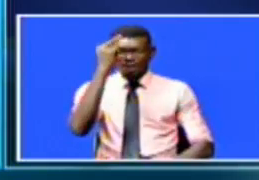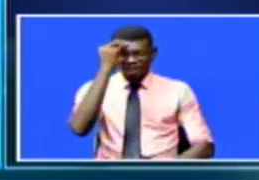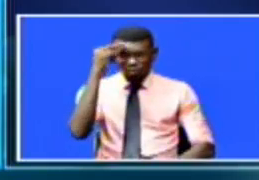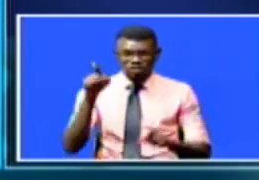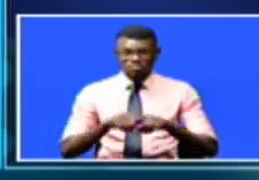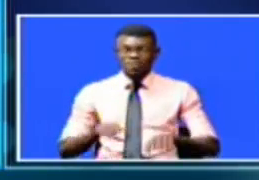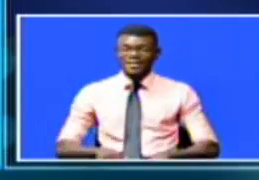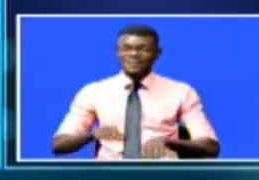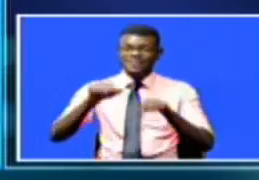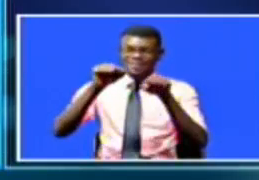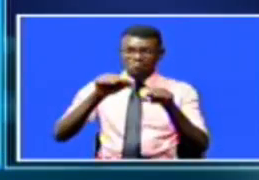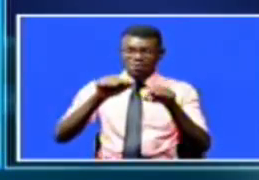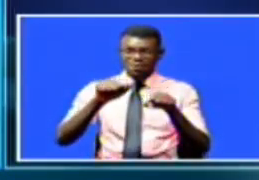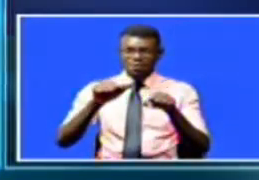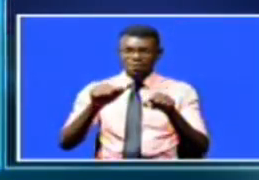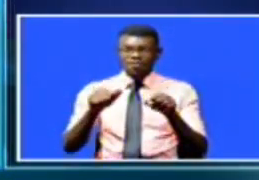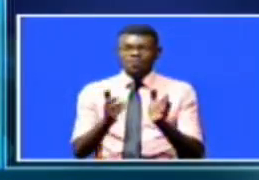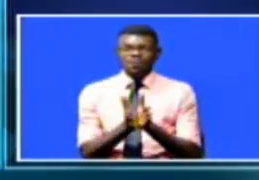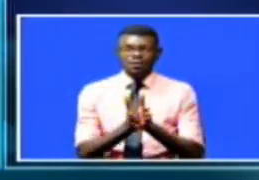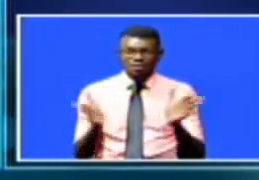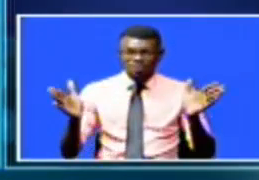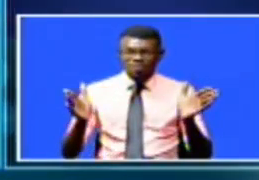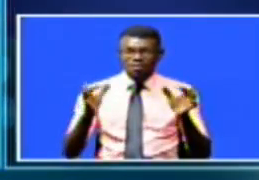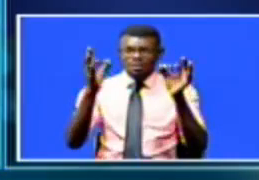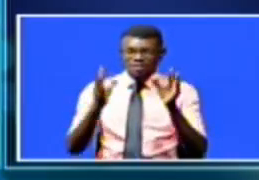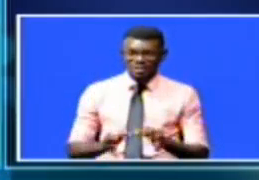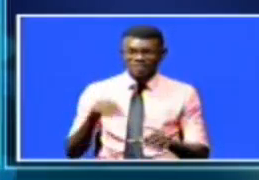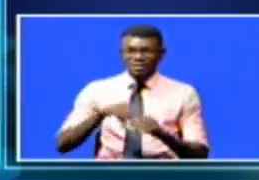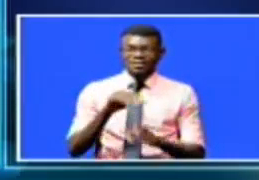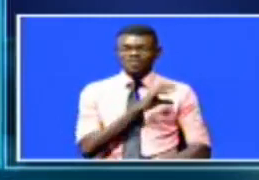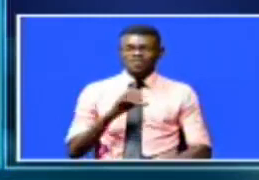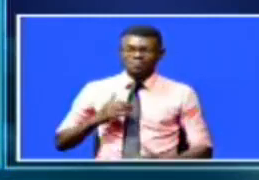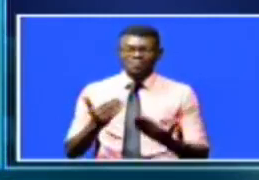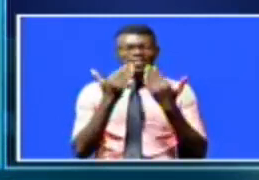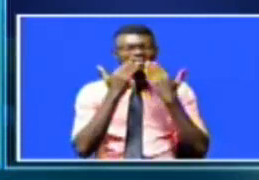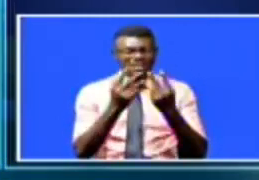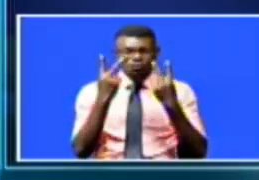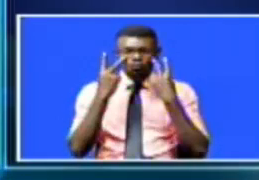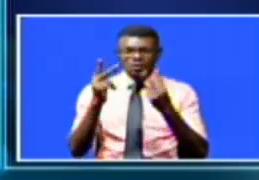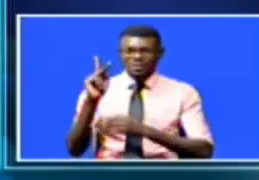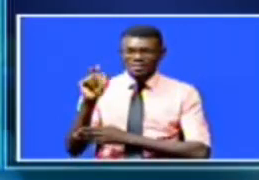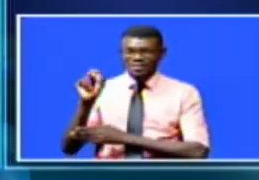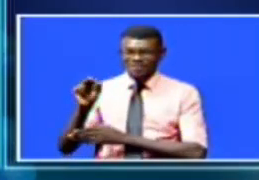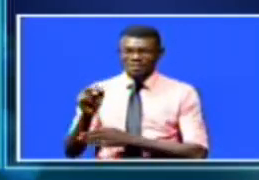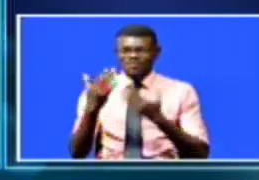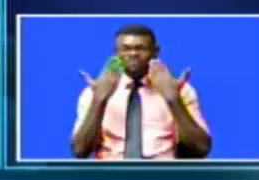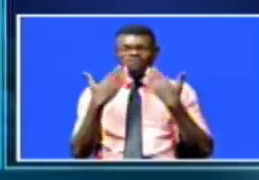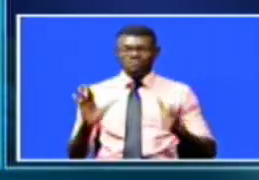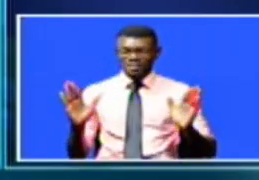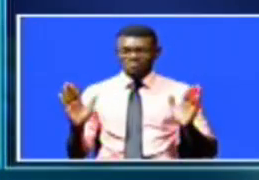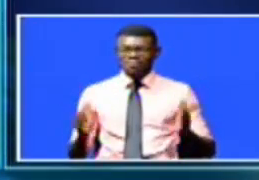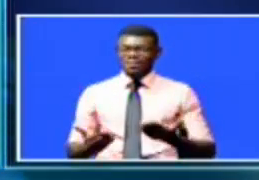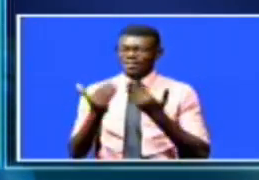of the County Public Accounts and Investments Committee. Many thanks for watching KTN Prime. That's why we leave it here on the broadcast.